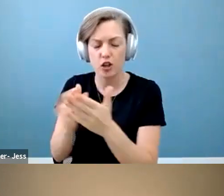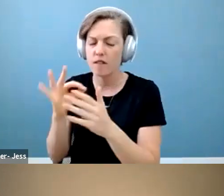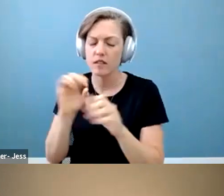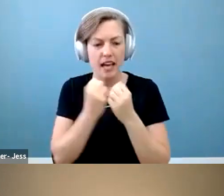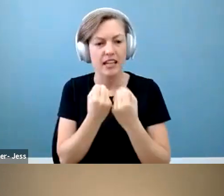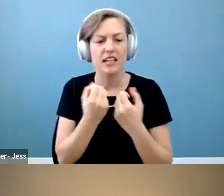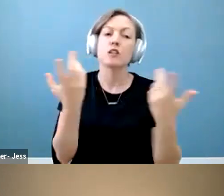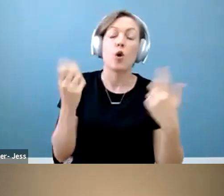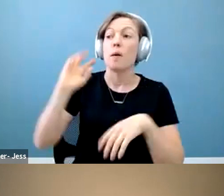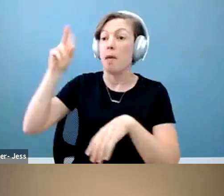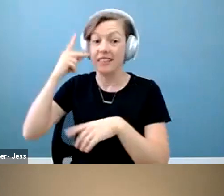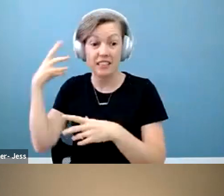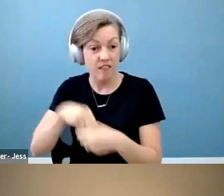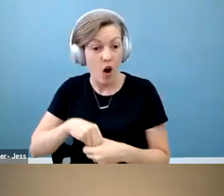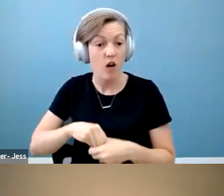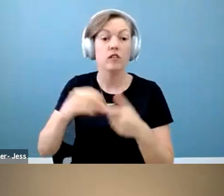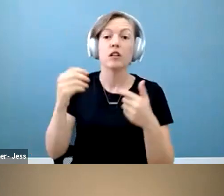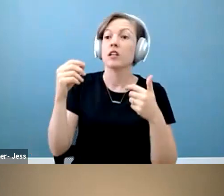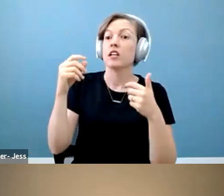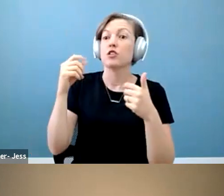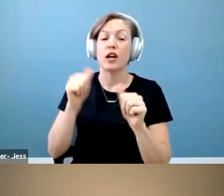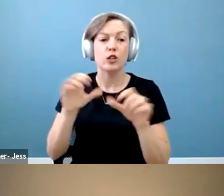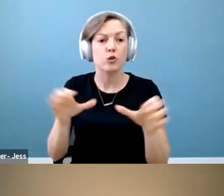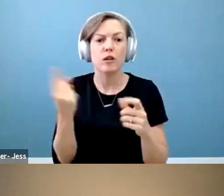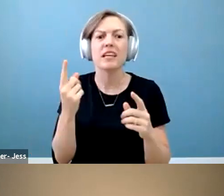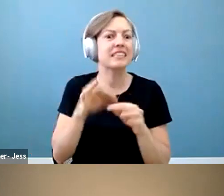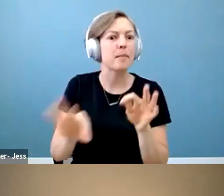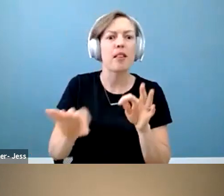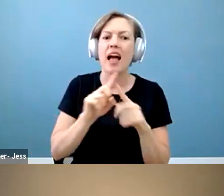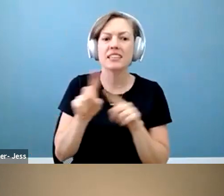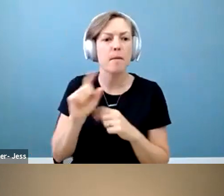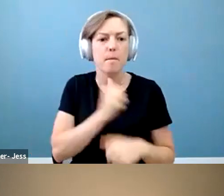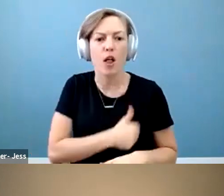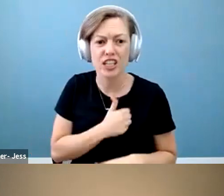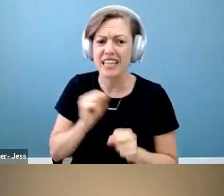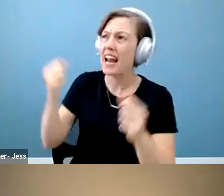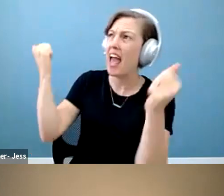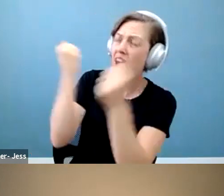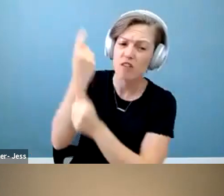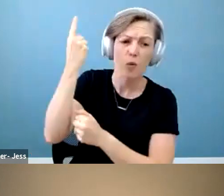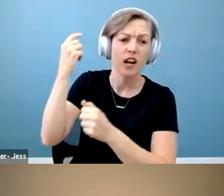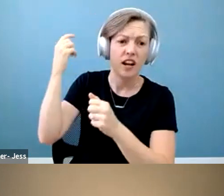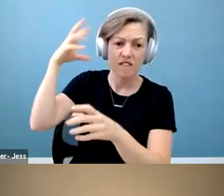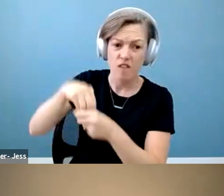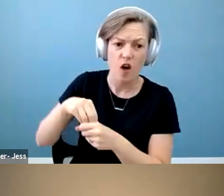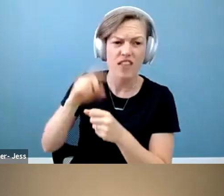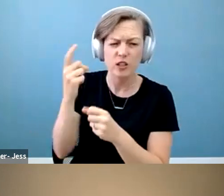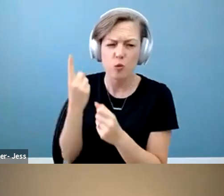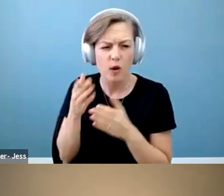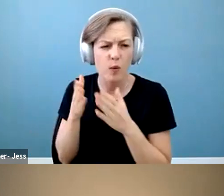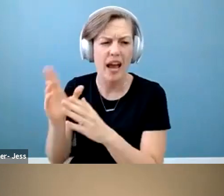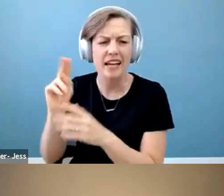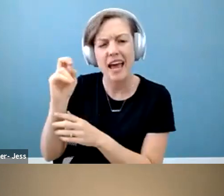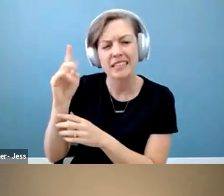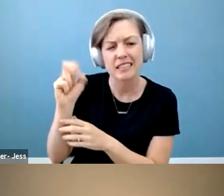get the politicians involved and you try and do something as simple as an apology, you can get everyone involved. It's an avenue, kind of a nexus point